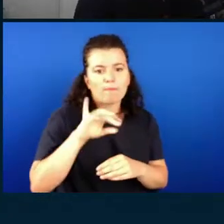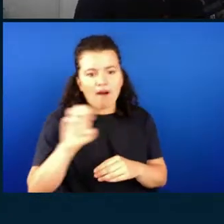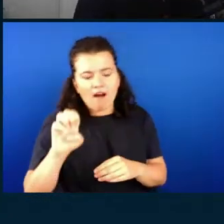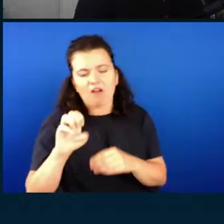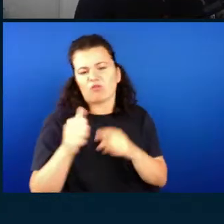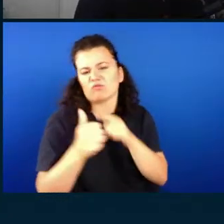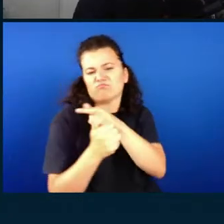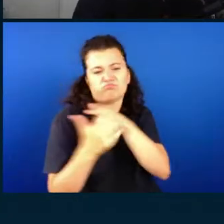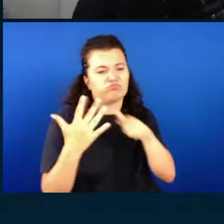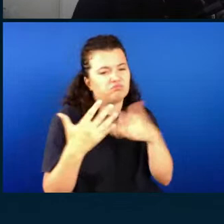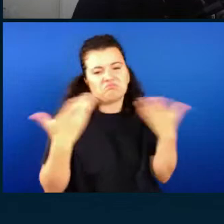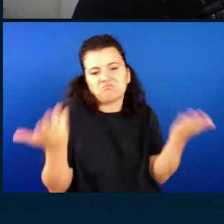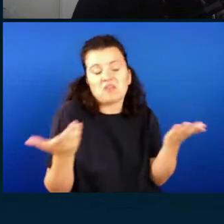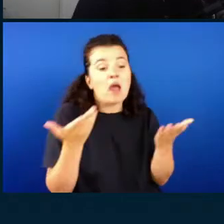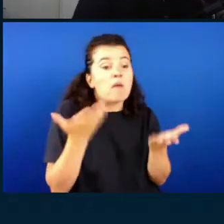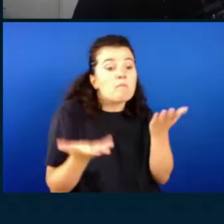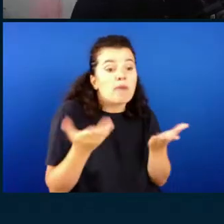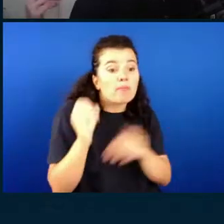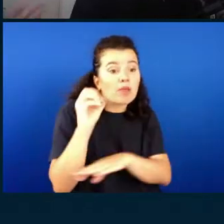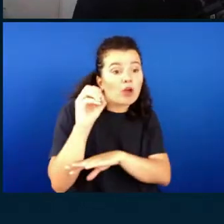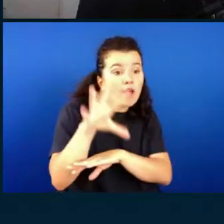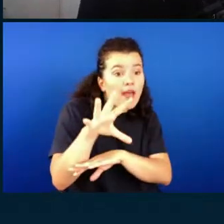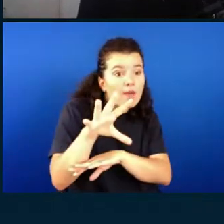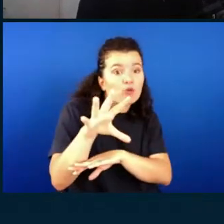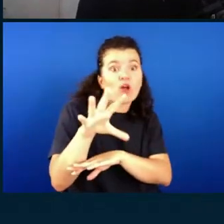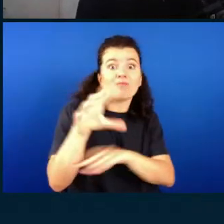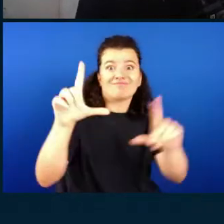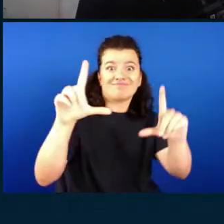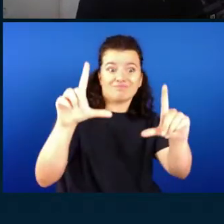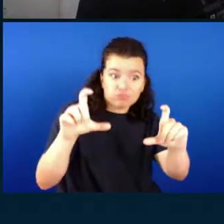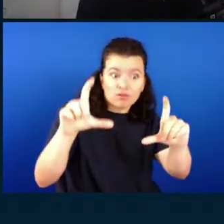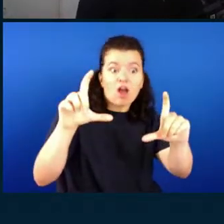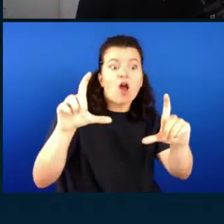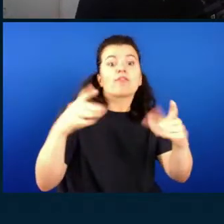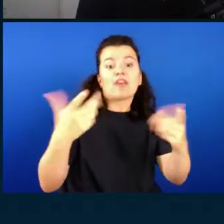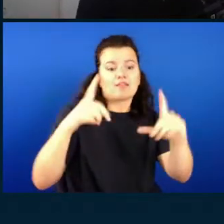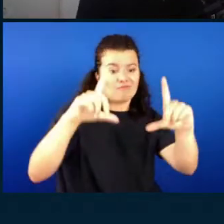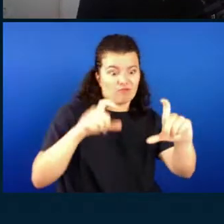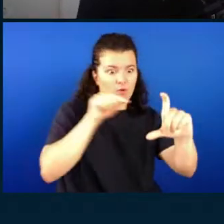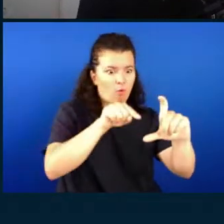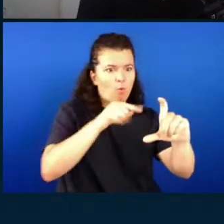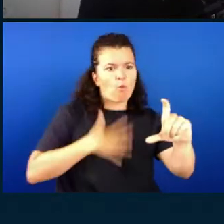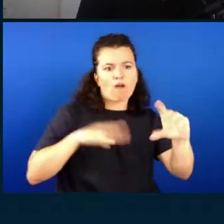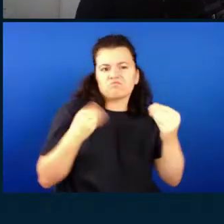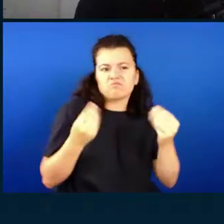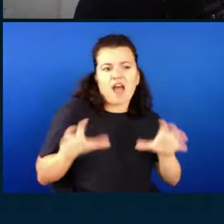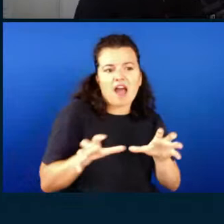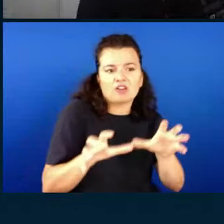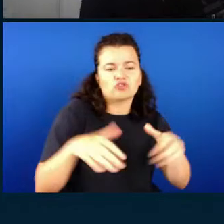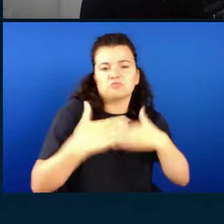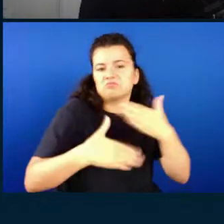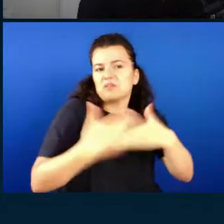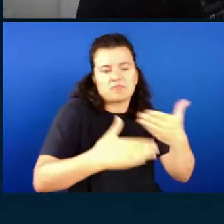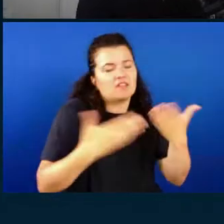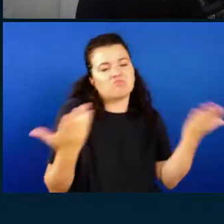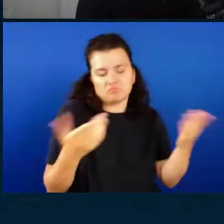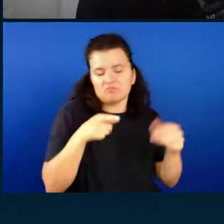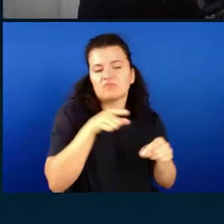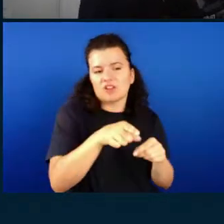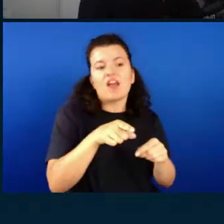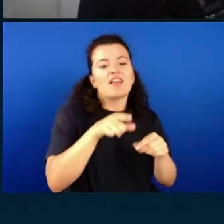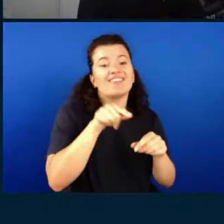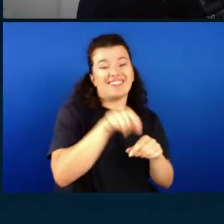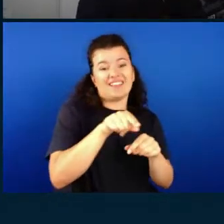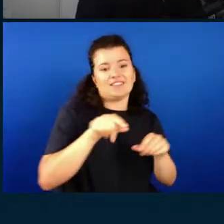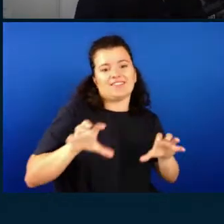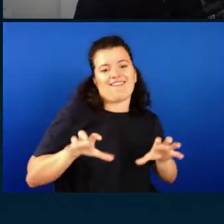Maybe there's a camera and it takes a picture and you want some action to be done with that picture right when it gets taken. Function app can do that for